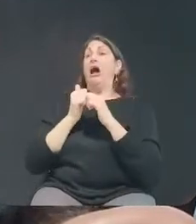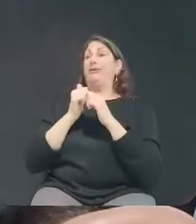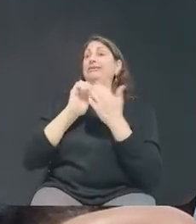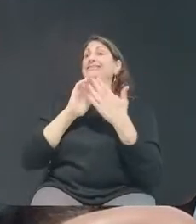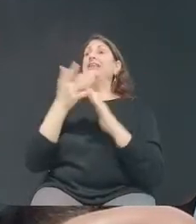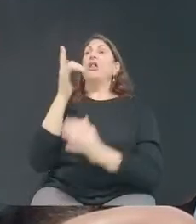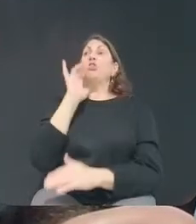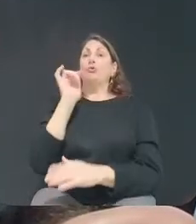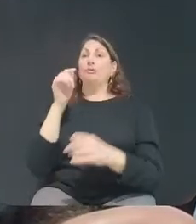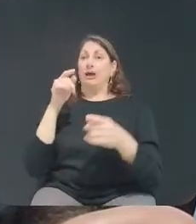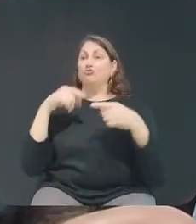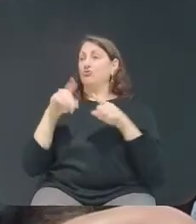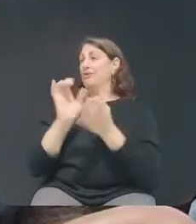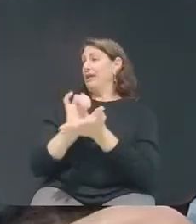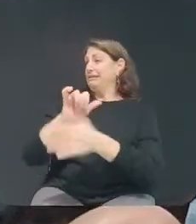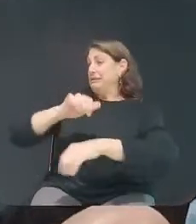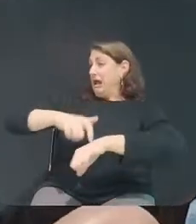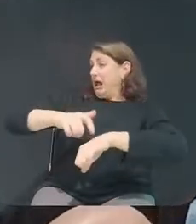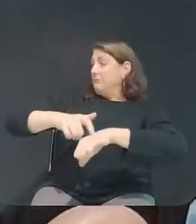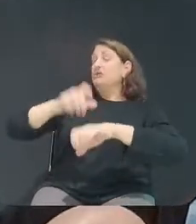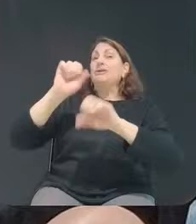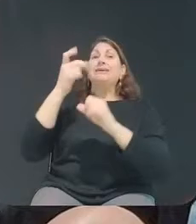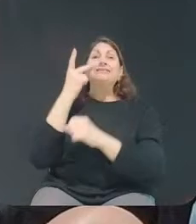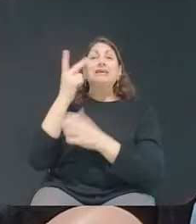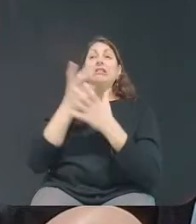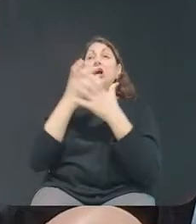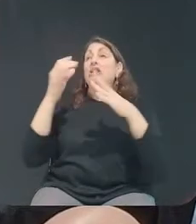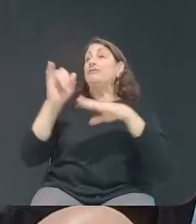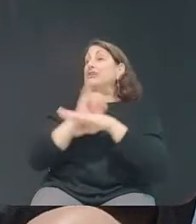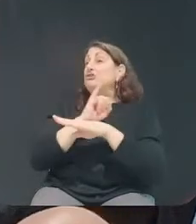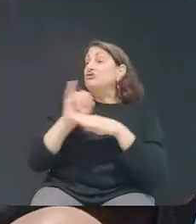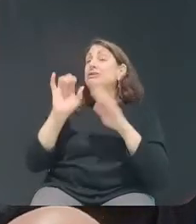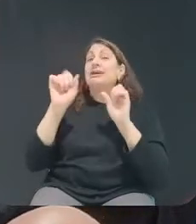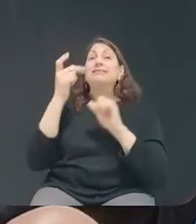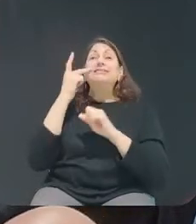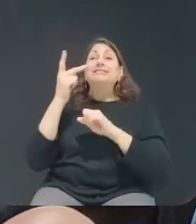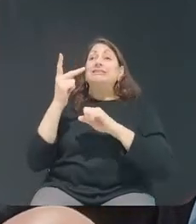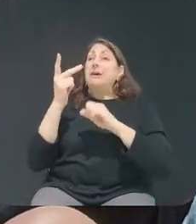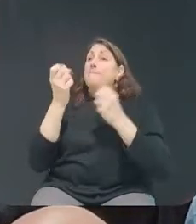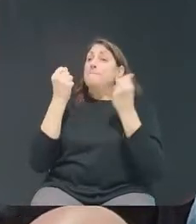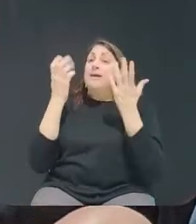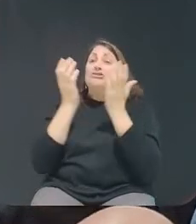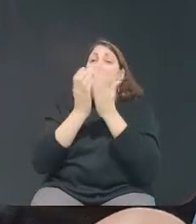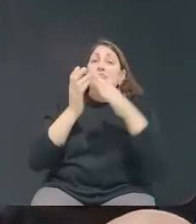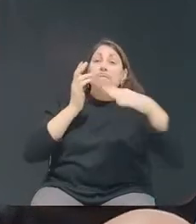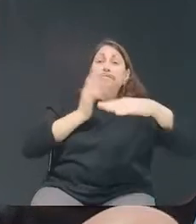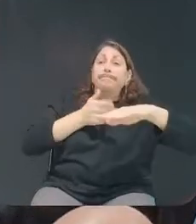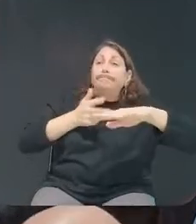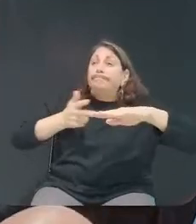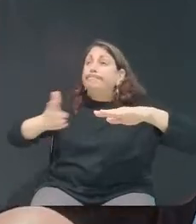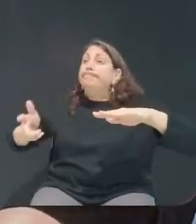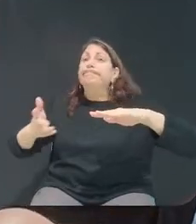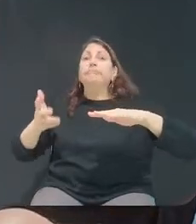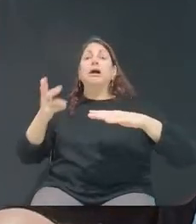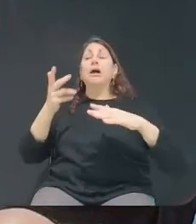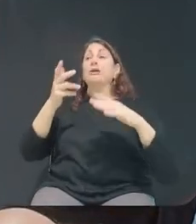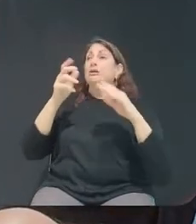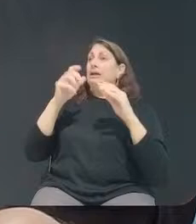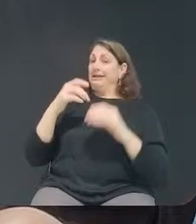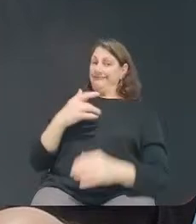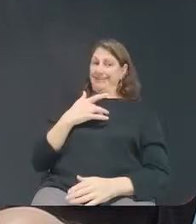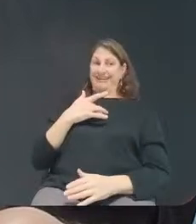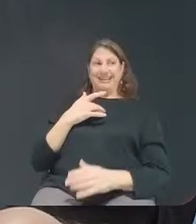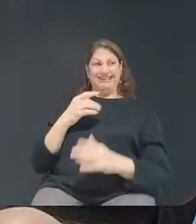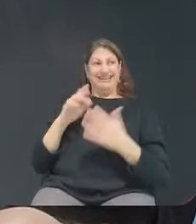lot of industry on display, lots of ships in Elliott Bay, and you really get the sense of a growing city. The downtown and Pioneer